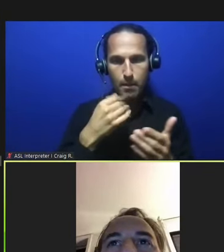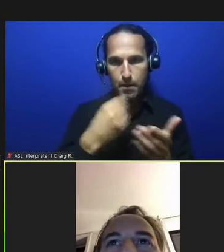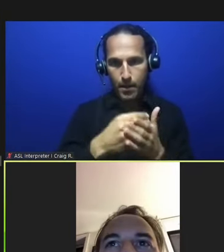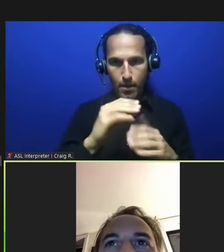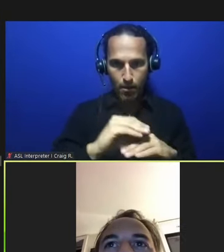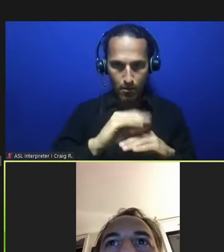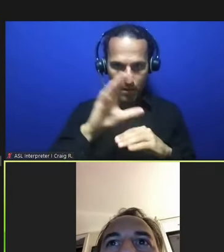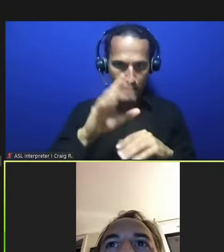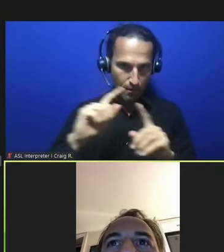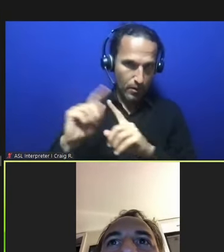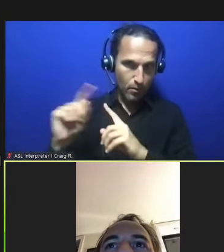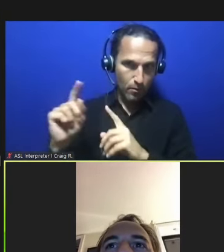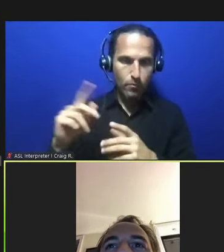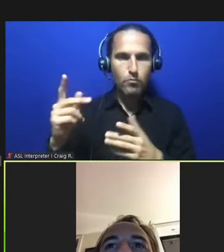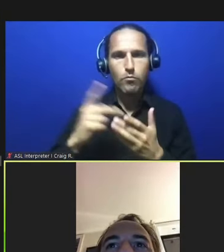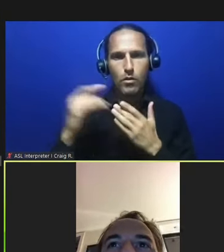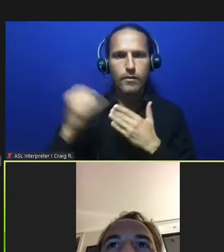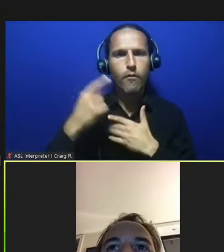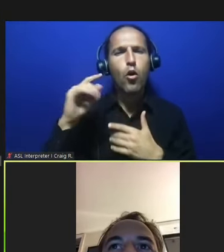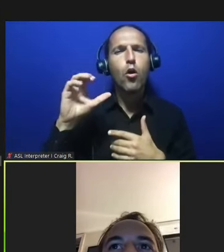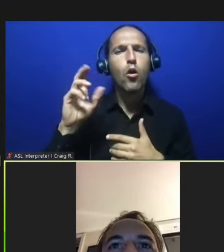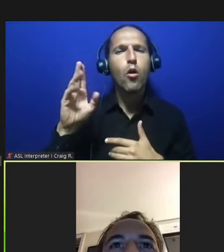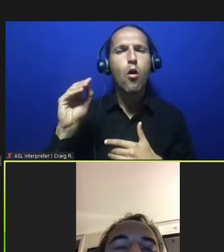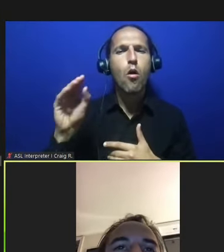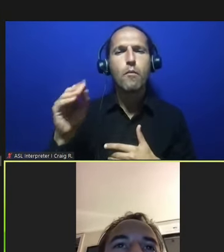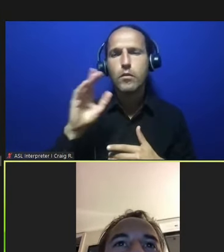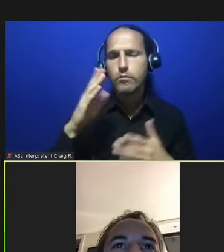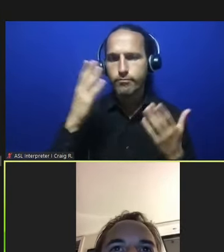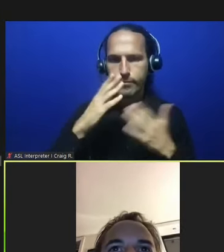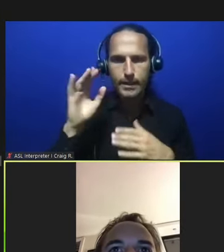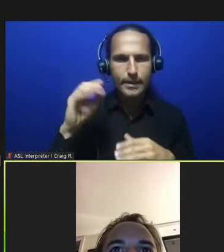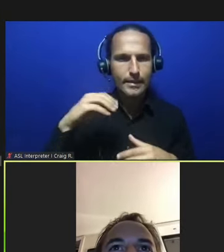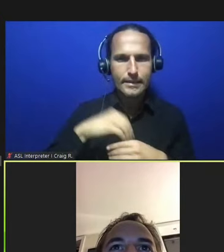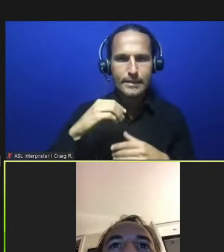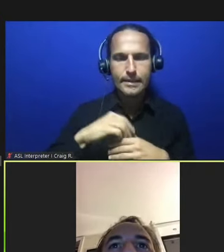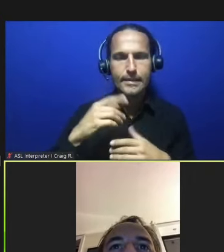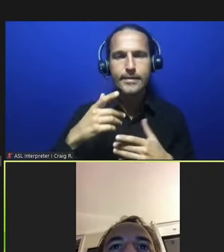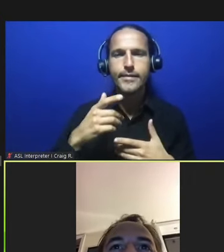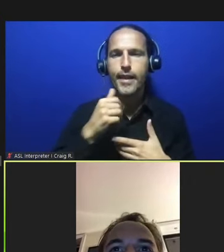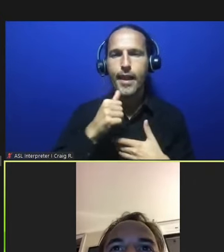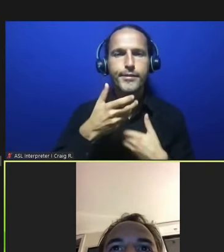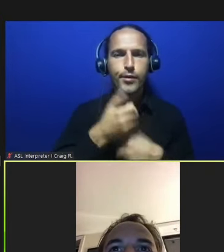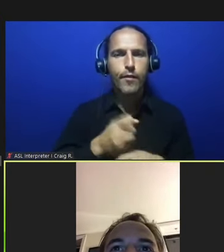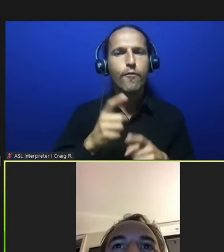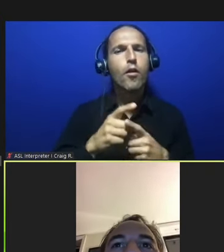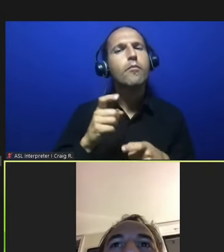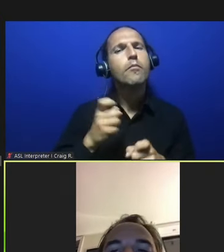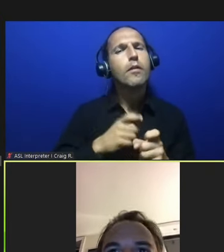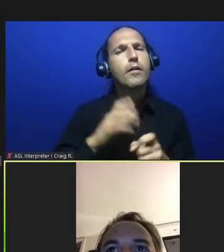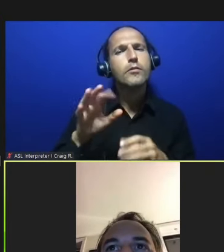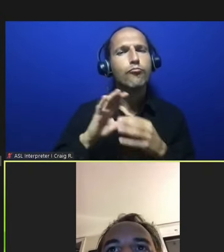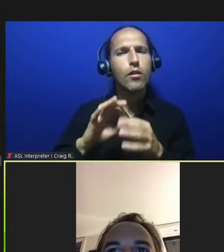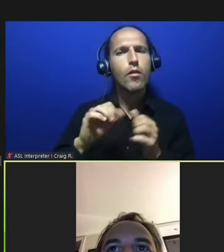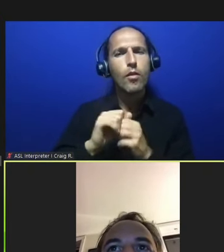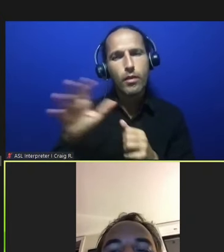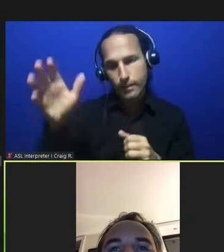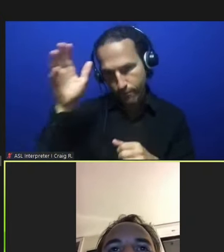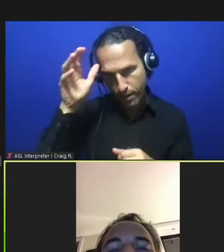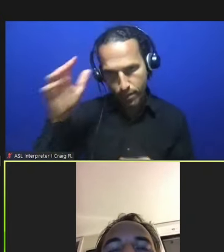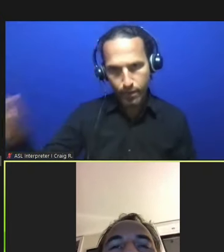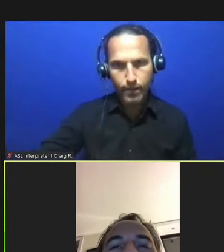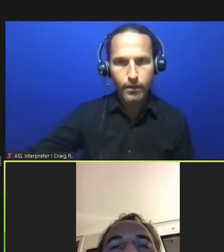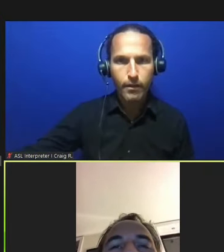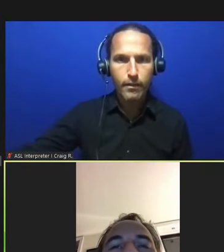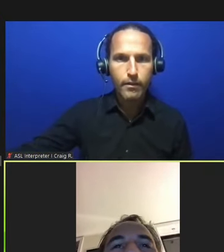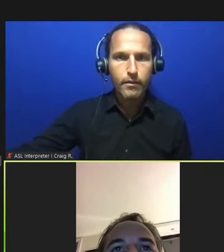vanity projects for Cuomo to cover up for his deep-seated insecurities stemming from his relationship with his father. But